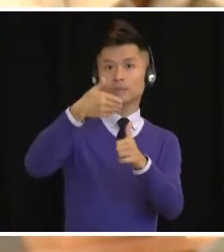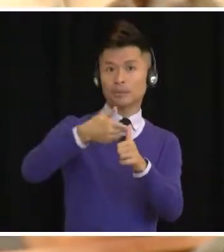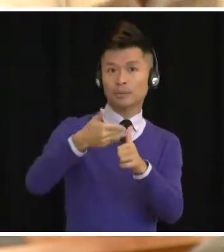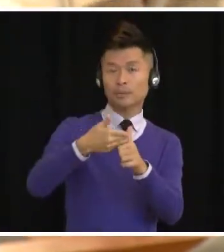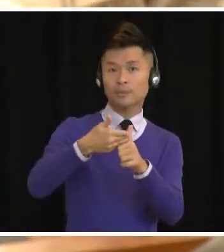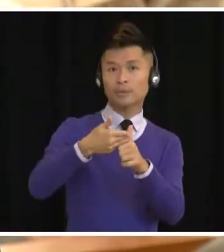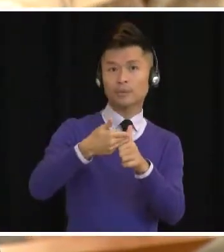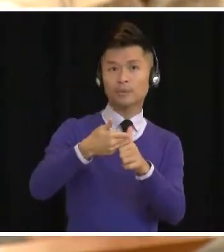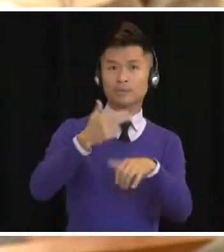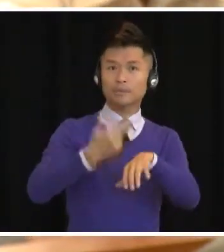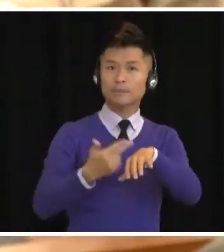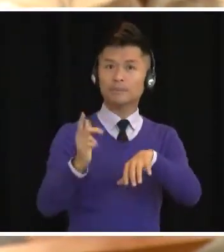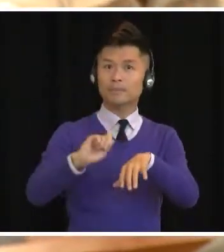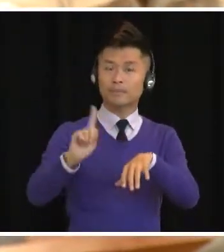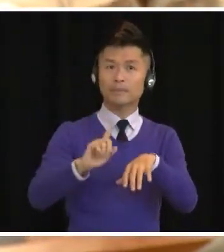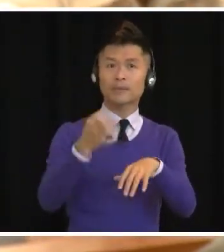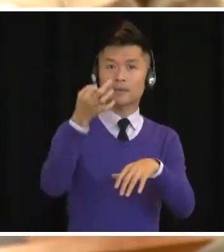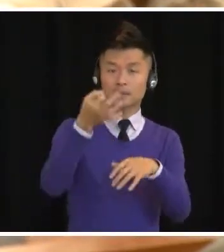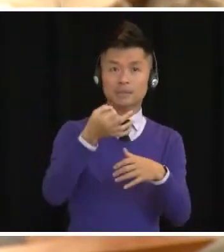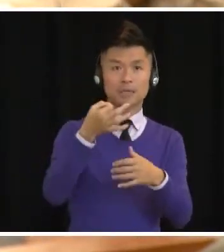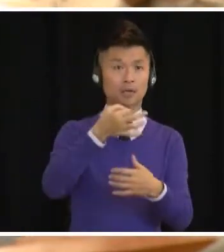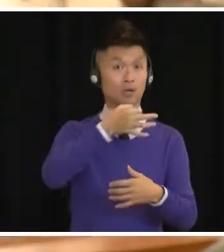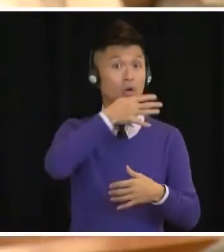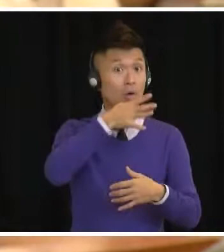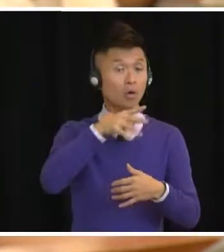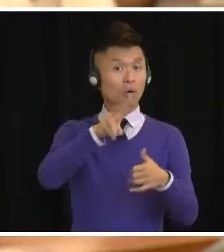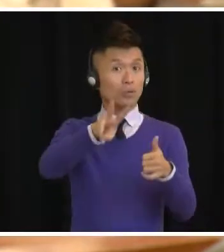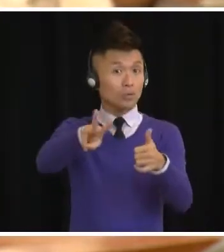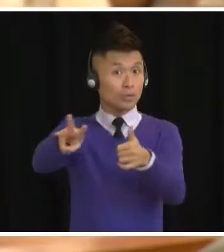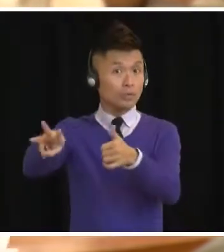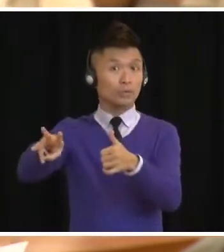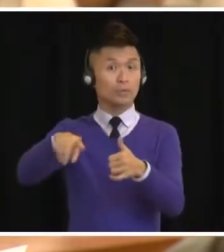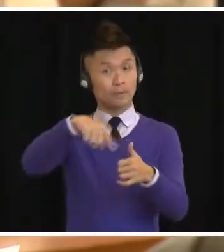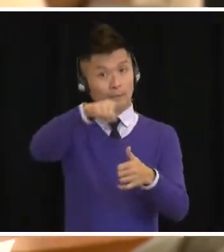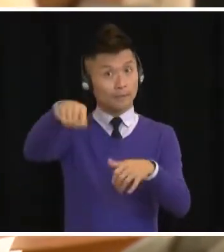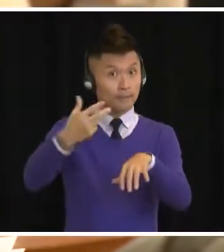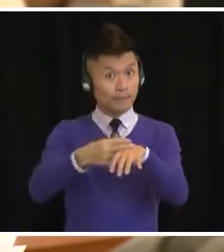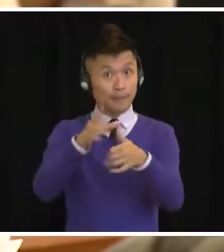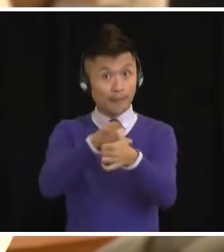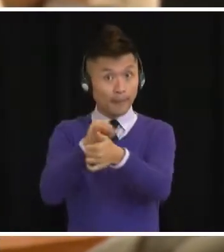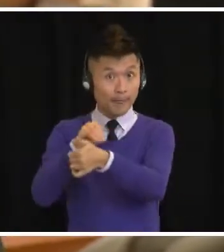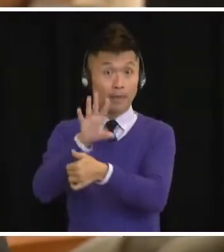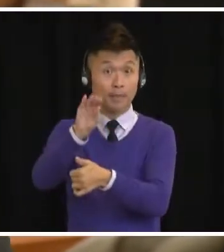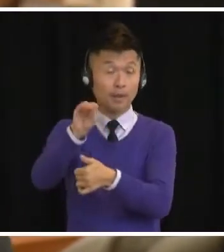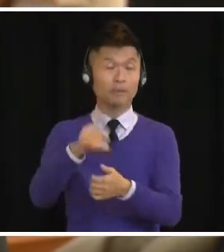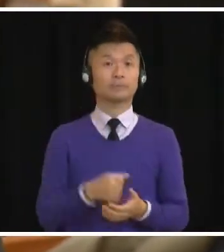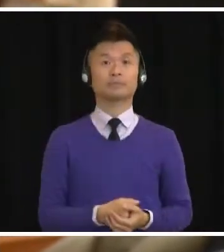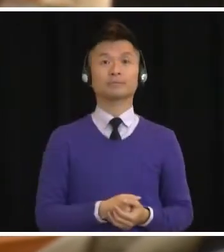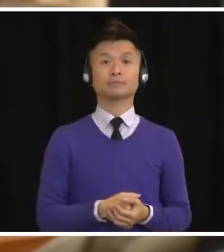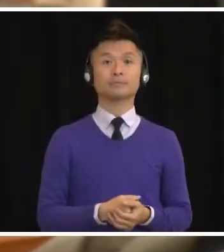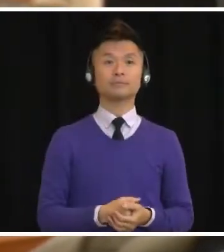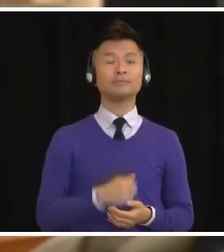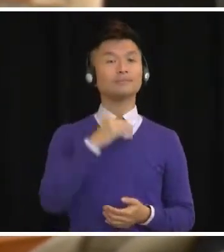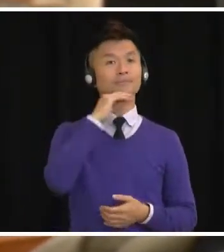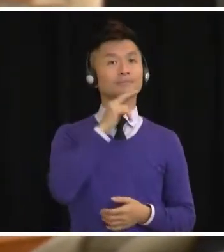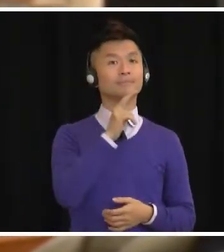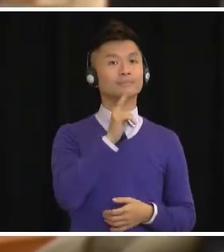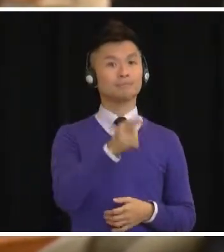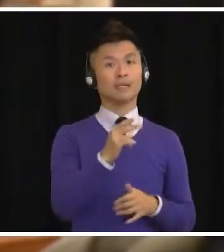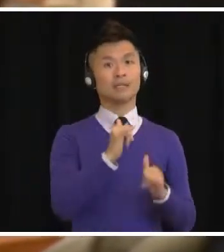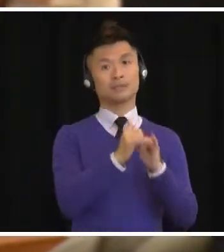rights. How do teachers teach about human rights? Do we have enough budget to help teachers to